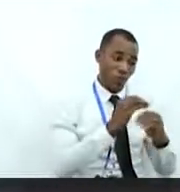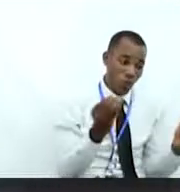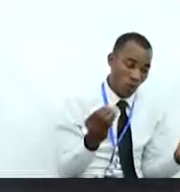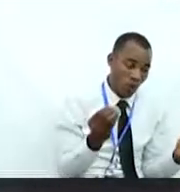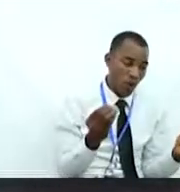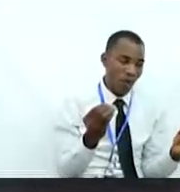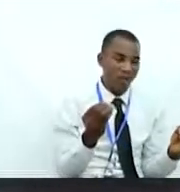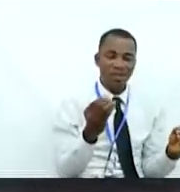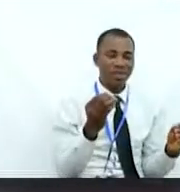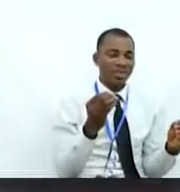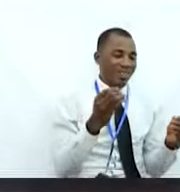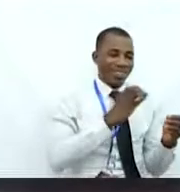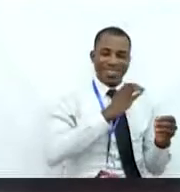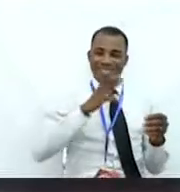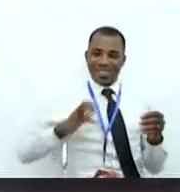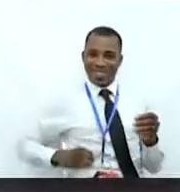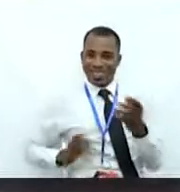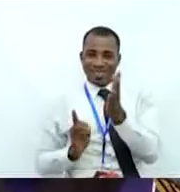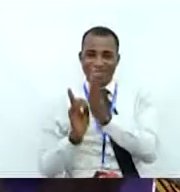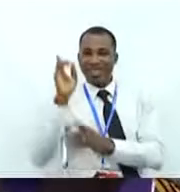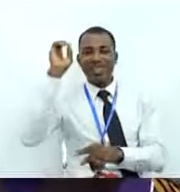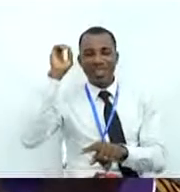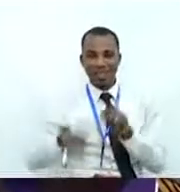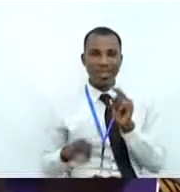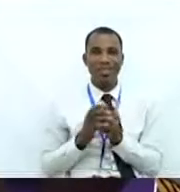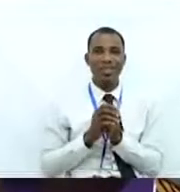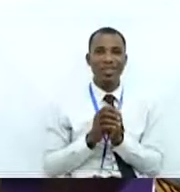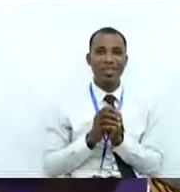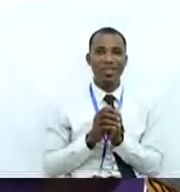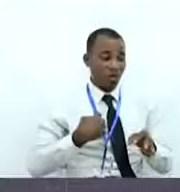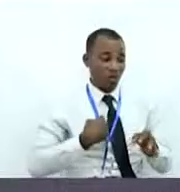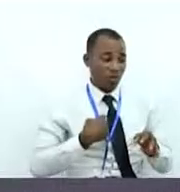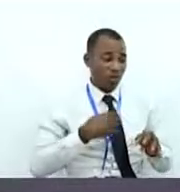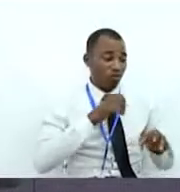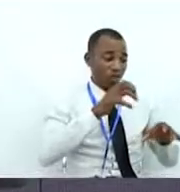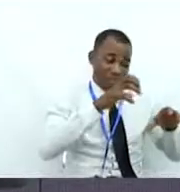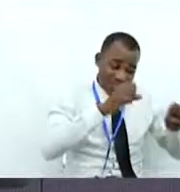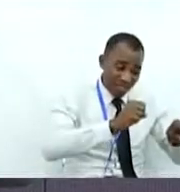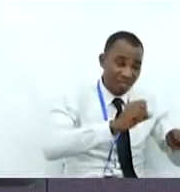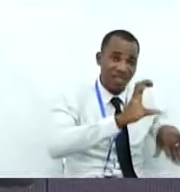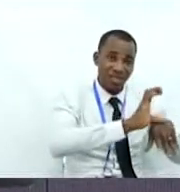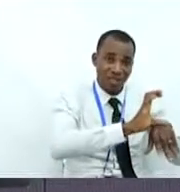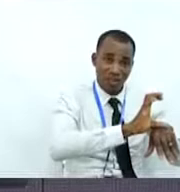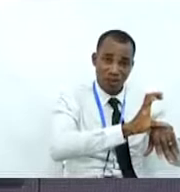never be deep. And he tells us that the church will remain a whole war. And I said, what can